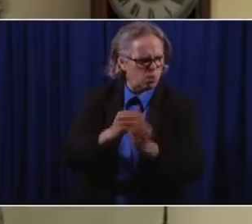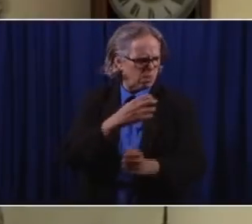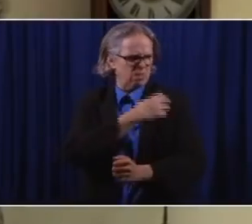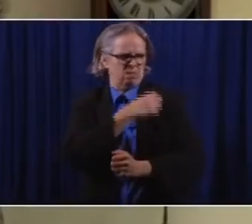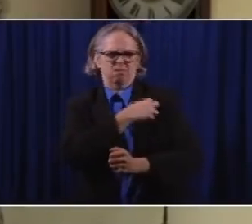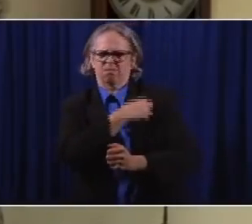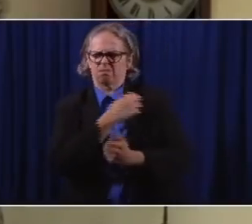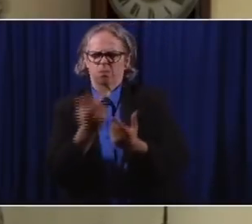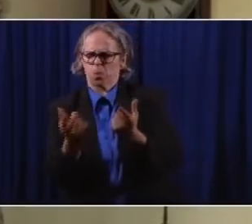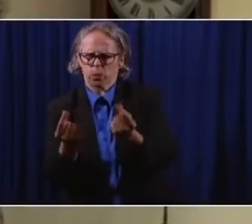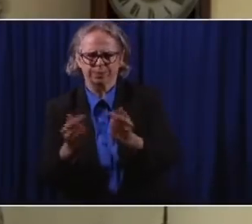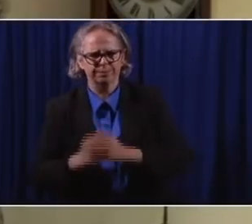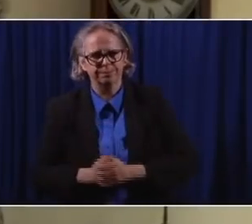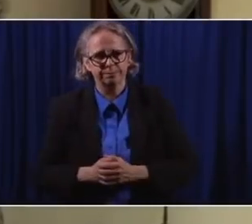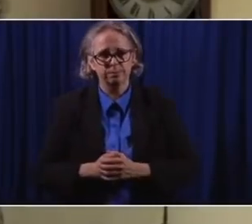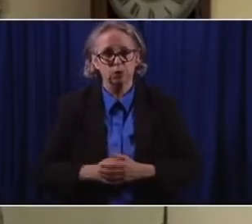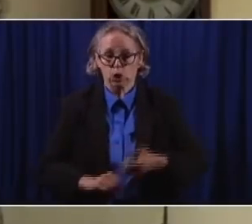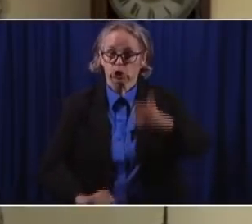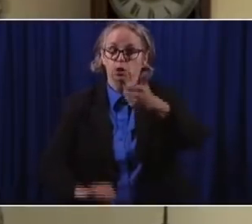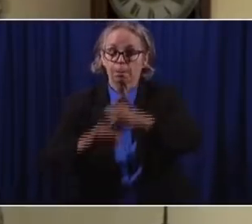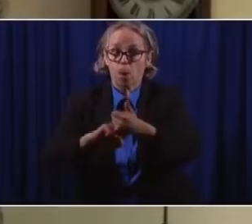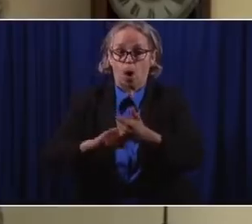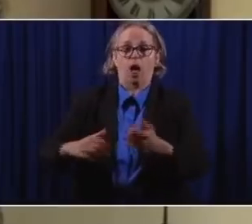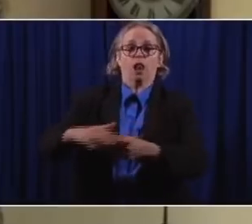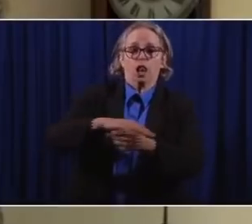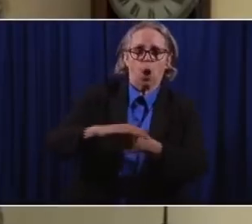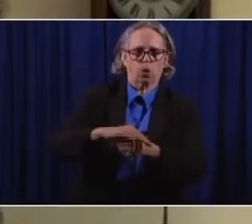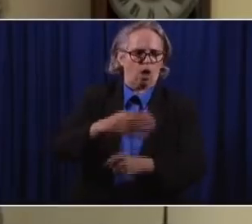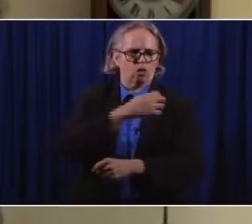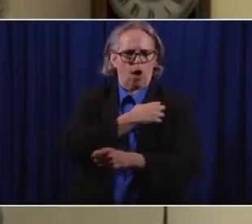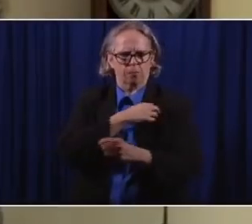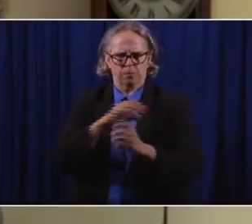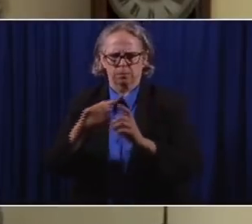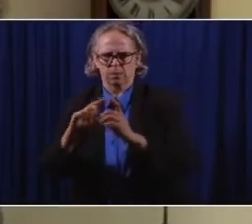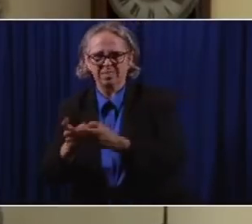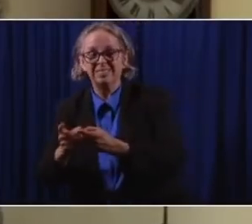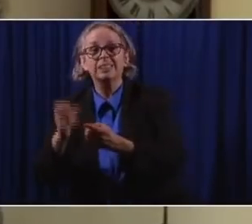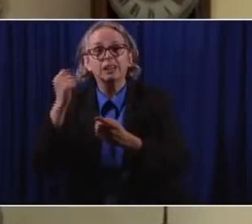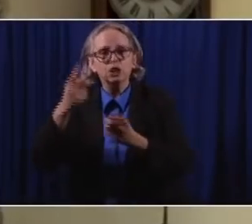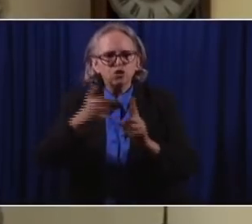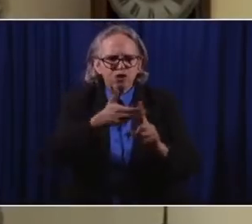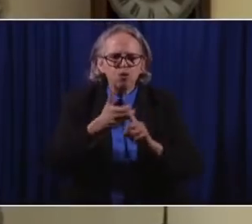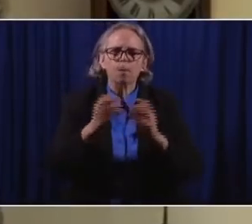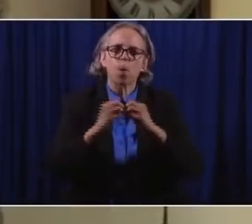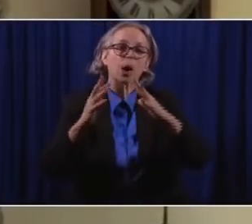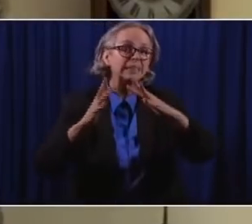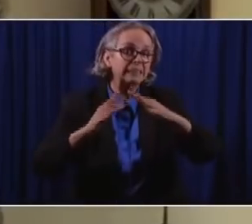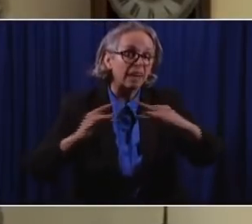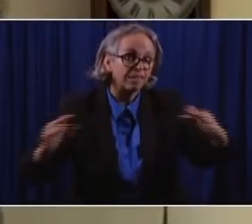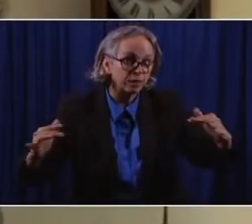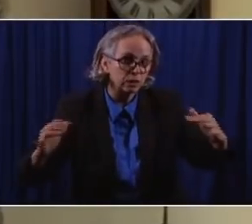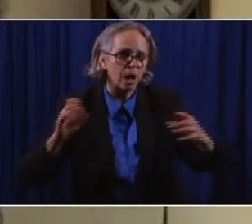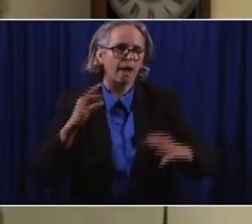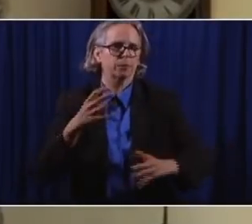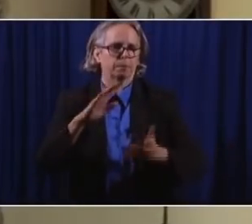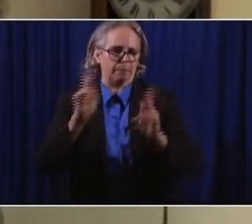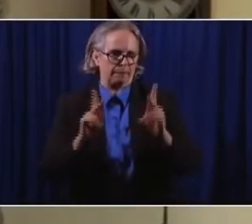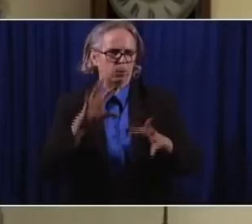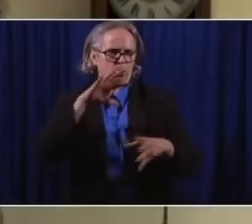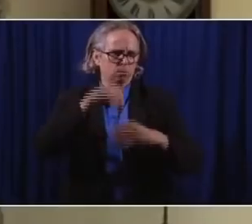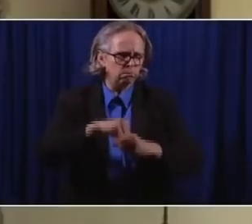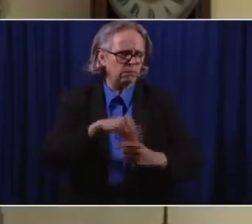support local law enforcement agencies to not only recruit more diverse officers, but also to recruit the right